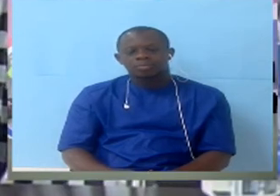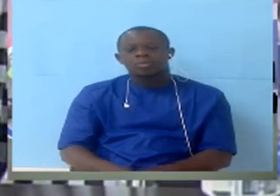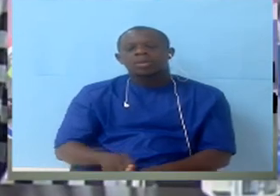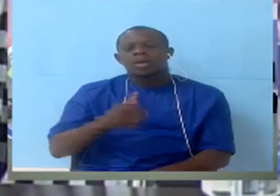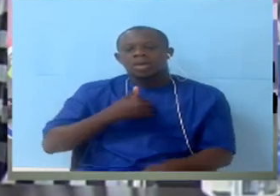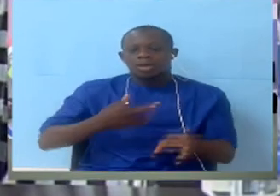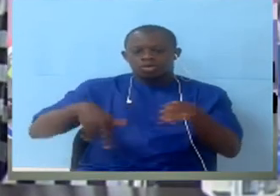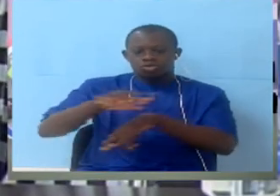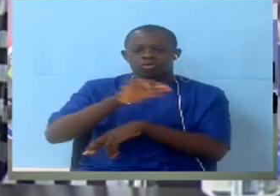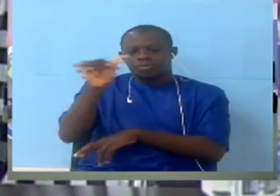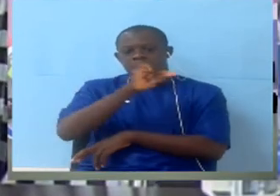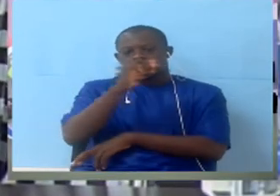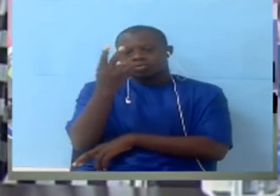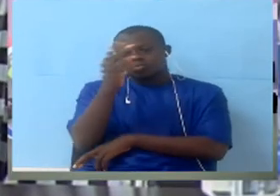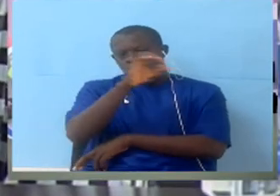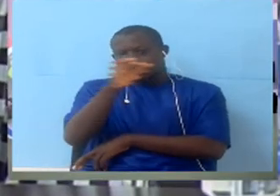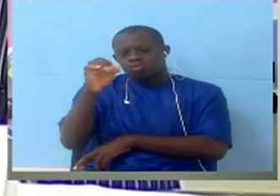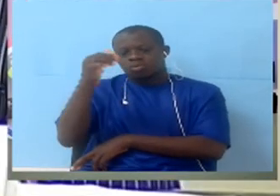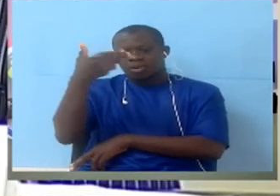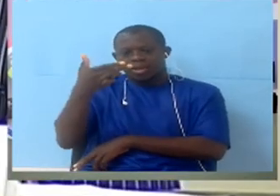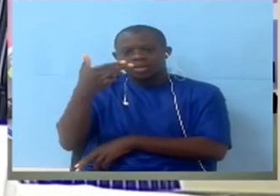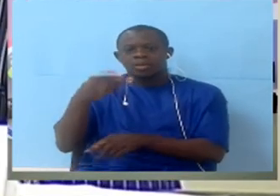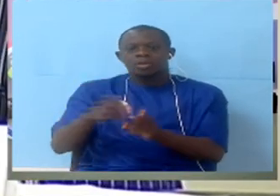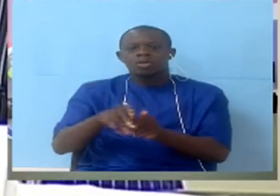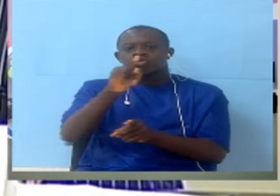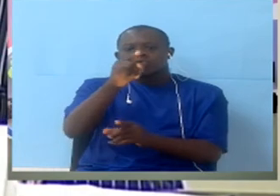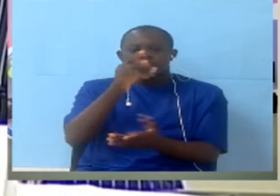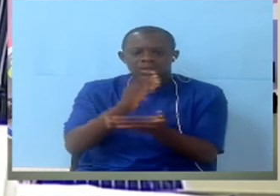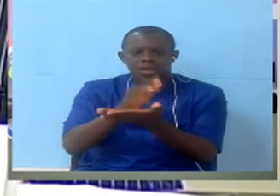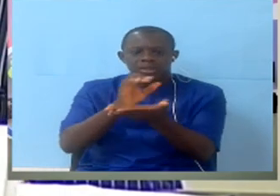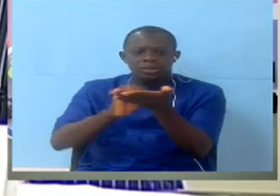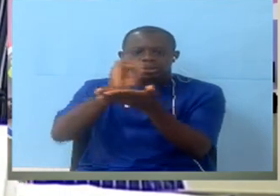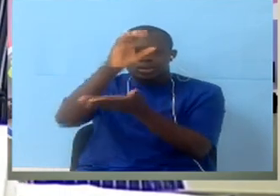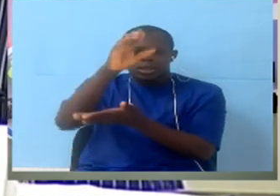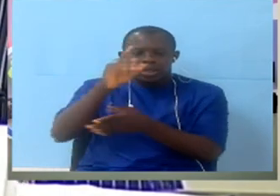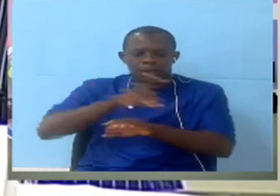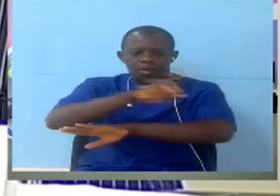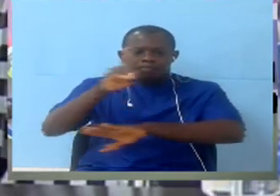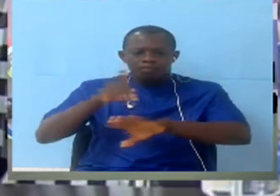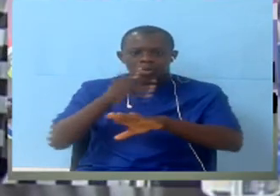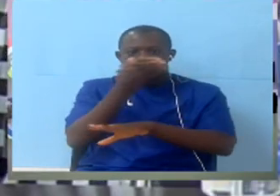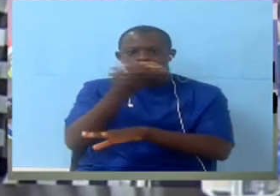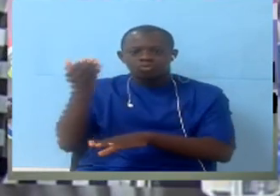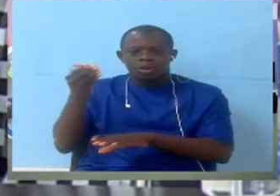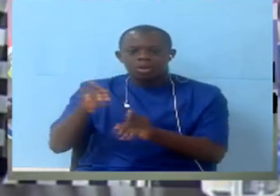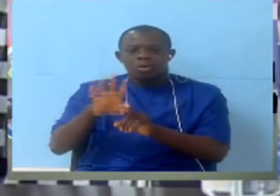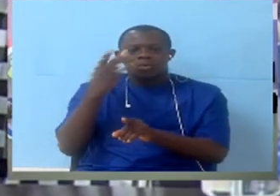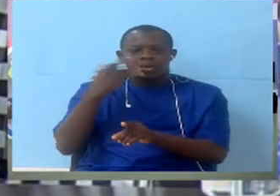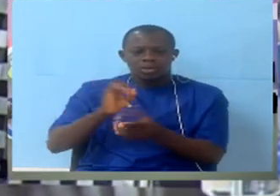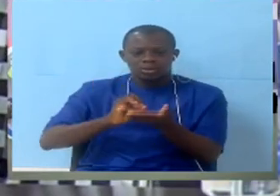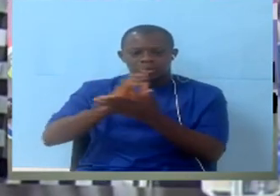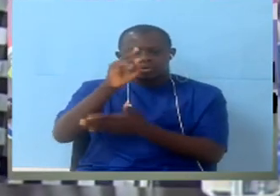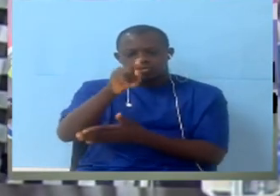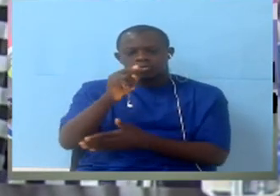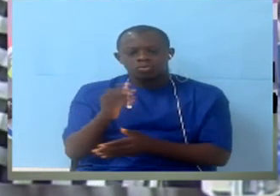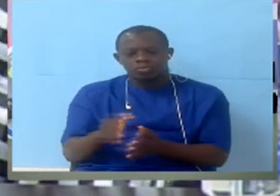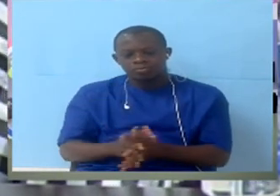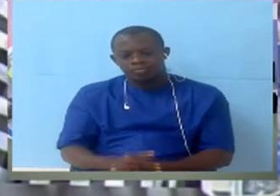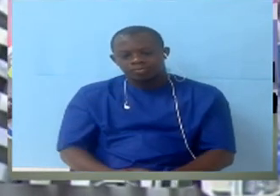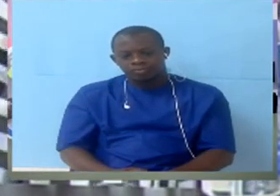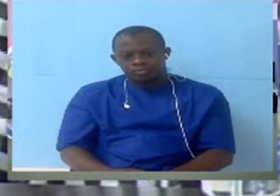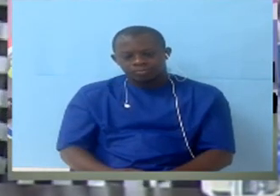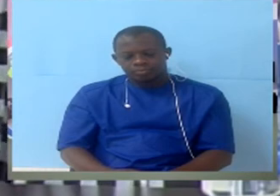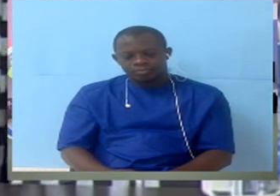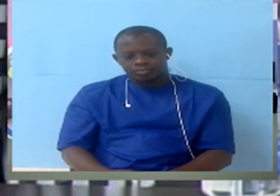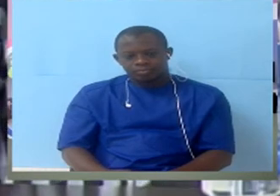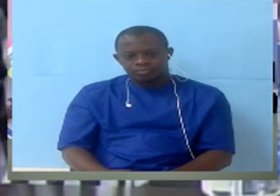2009. I came back in 2009. Where were you deployed when you returned? Bri muruntana kabono Sudan yesamba du kola minto. Umra Sudan then after